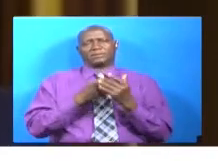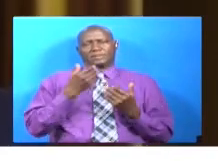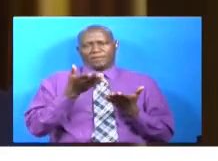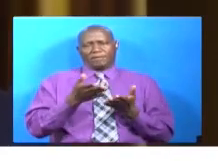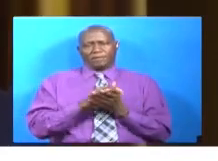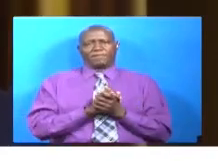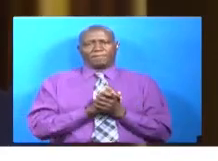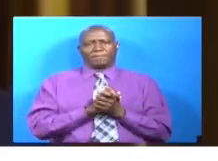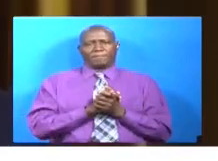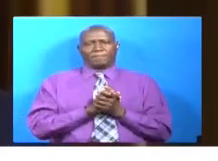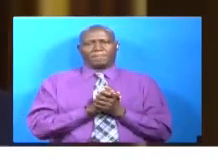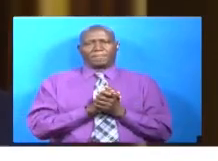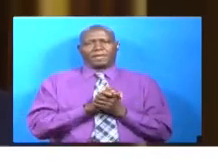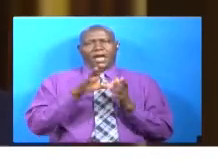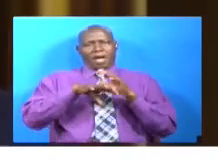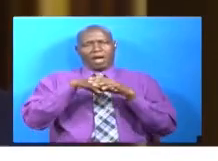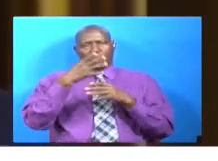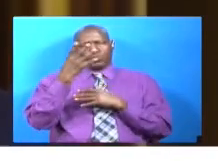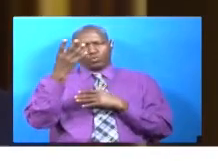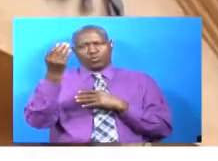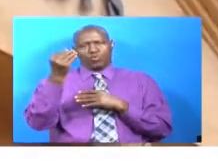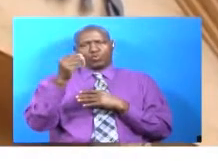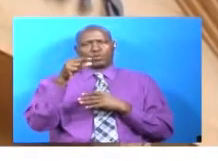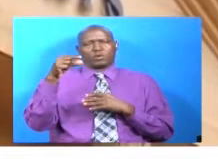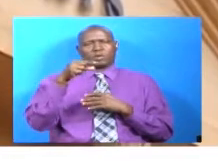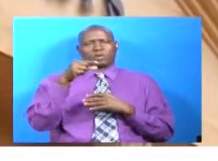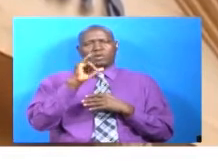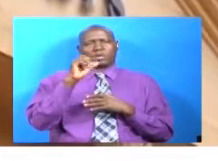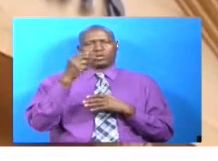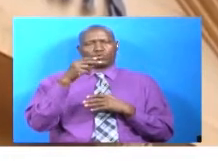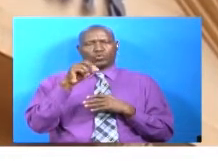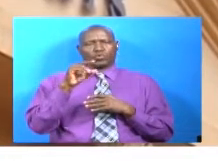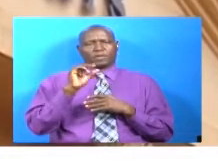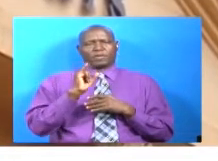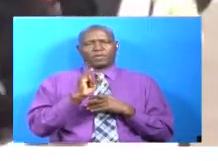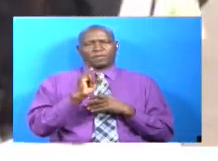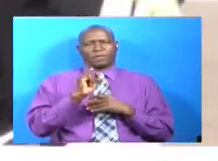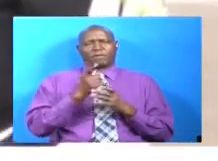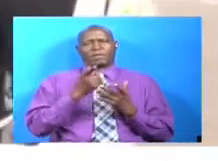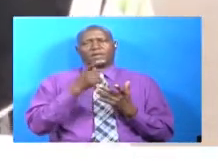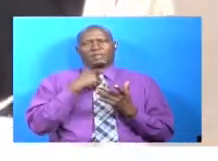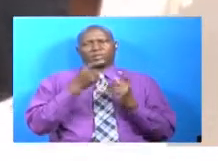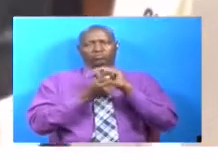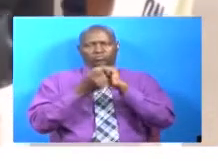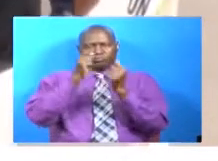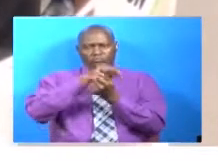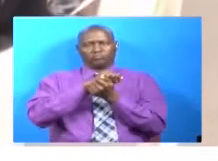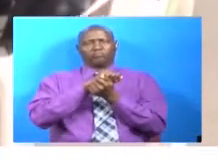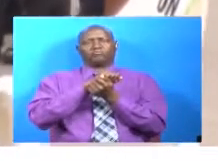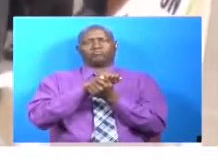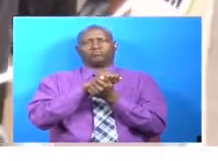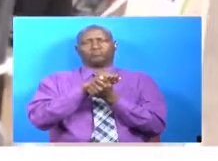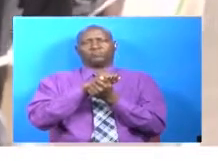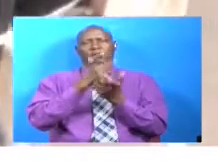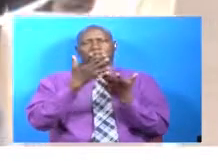Allen Gichuhi came into office in 2017 with the promises of turning LSK into a transformative and visionary body, but the jury is